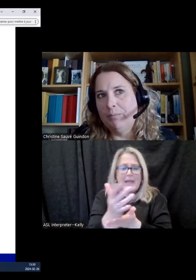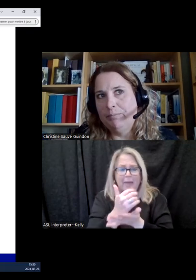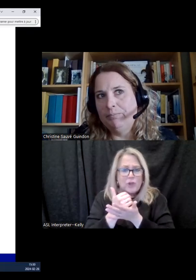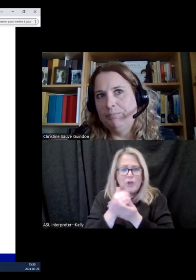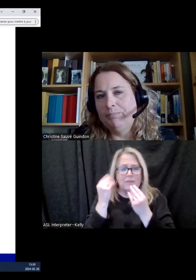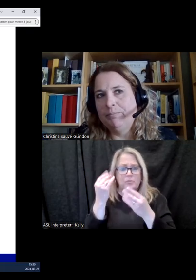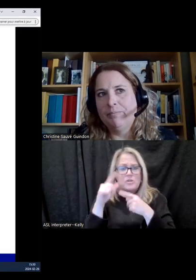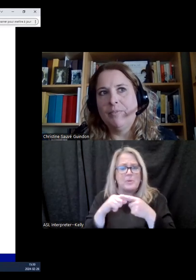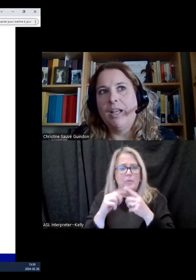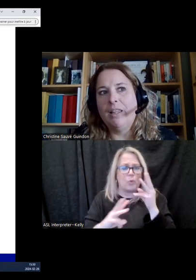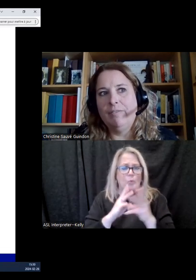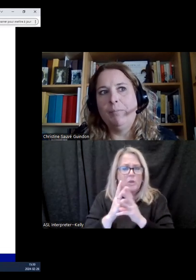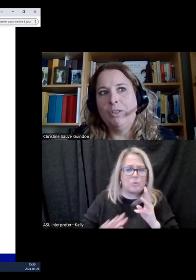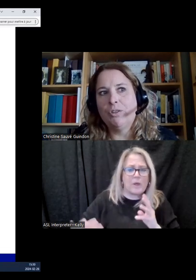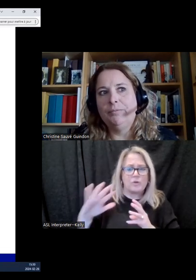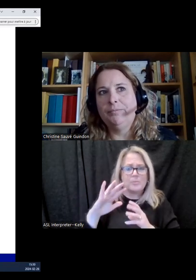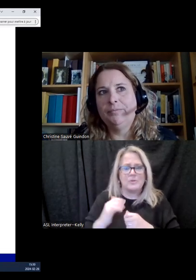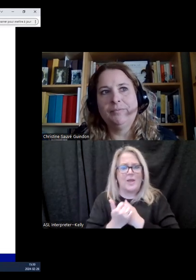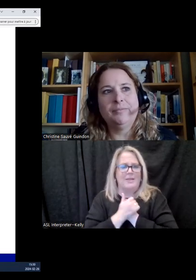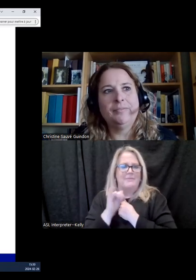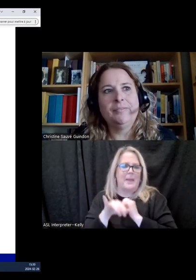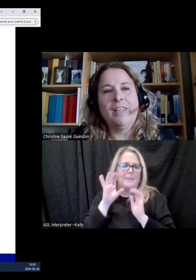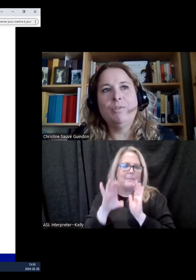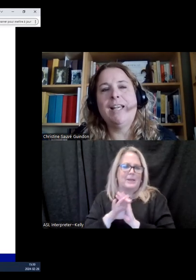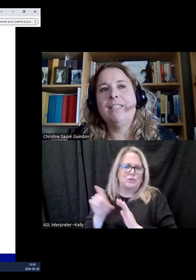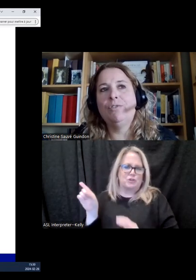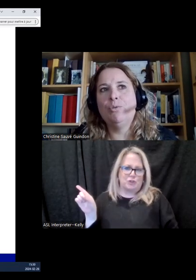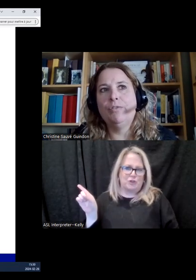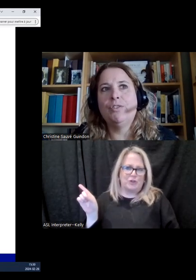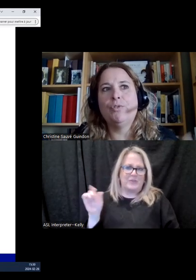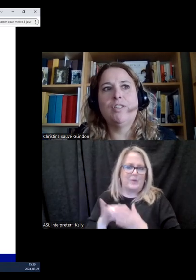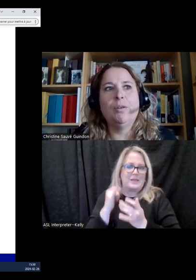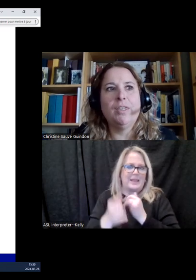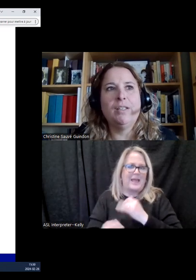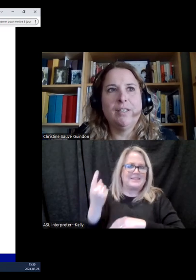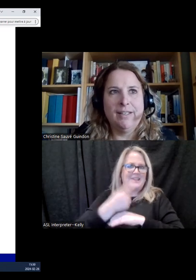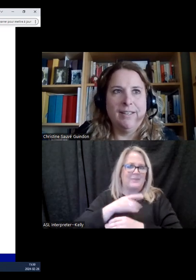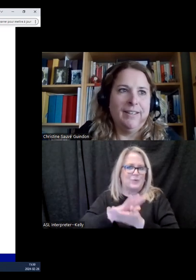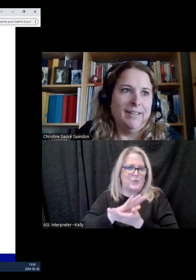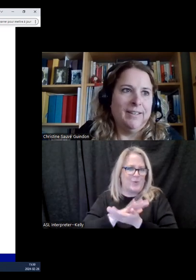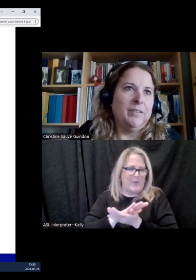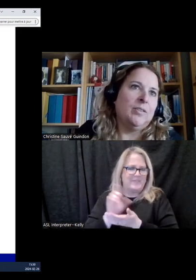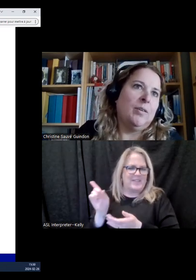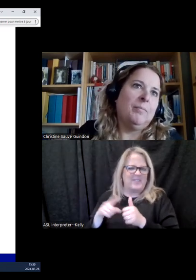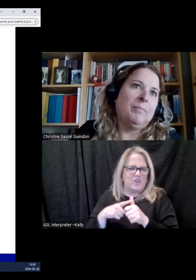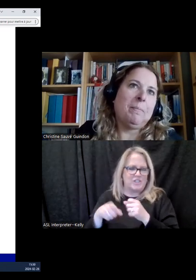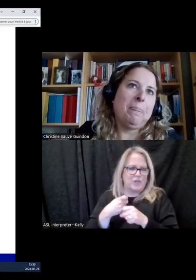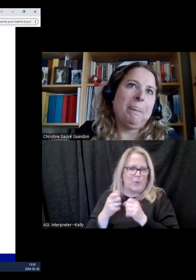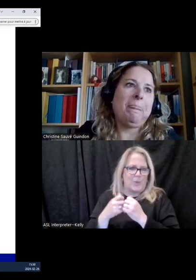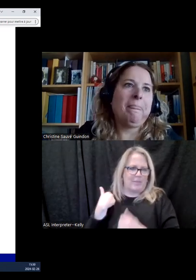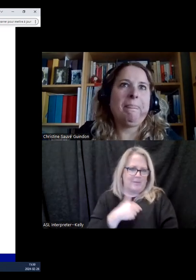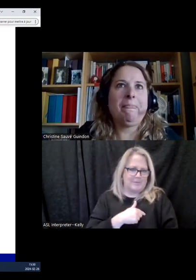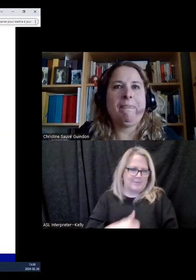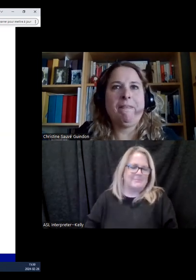around him. And I love that picture. That was the last day of school of his first year with us. So,